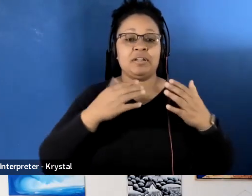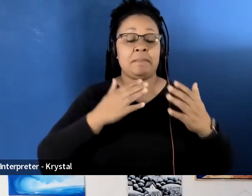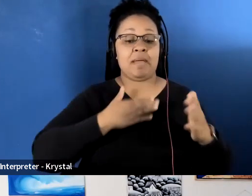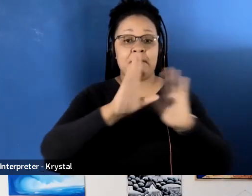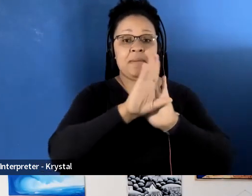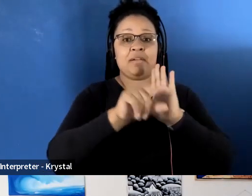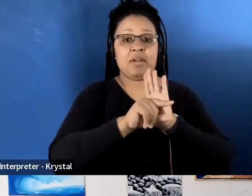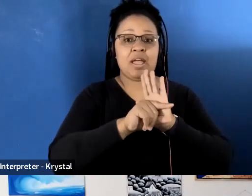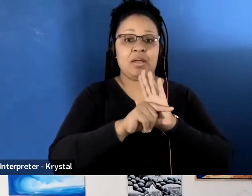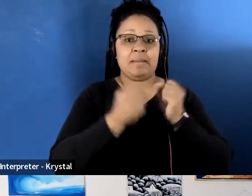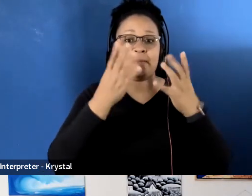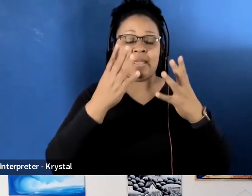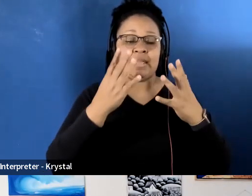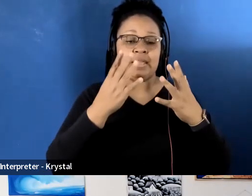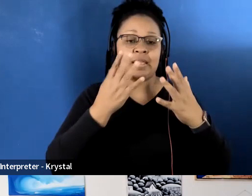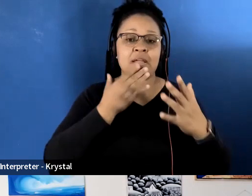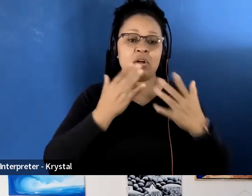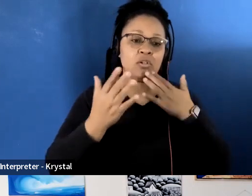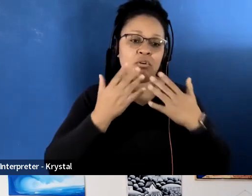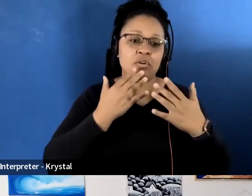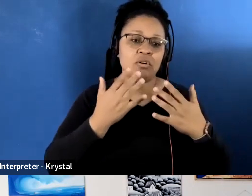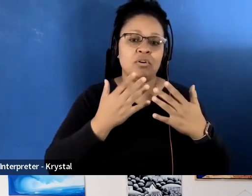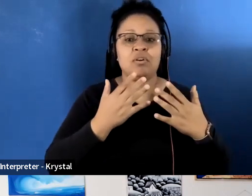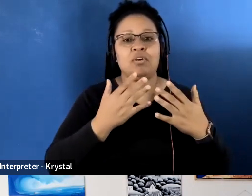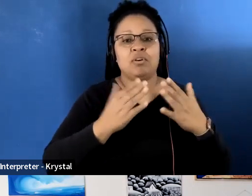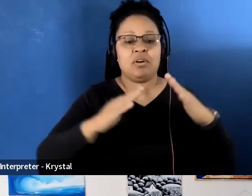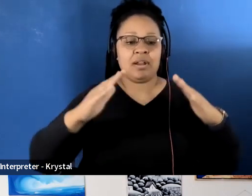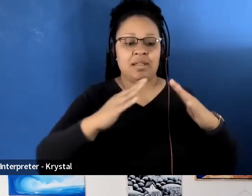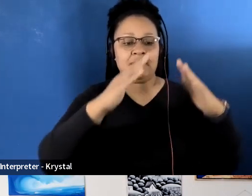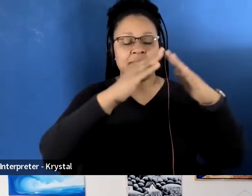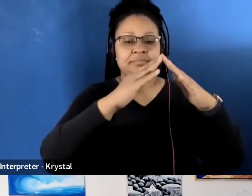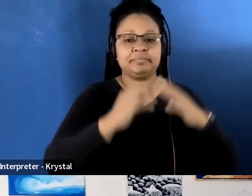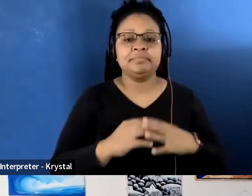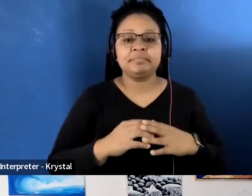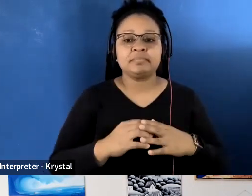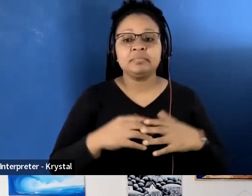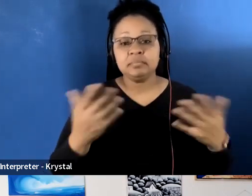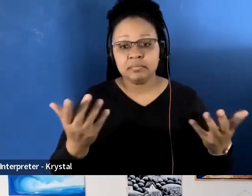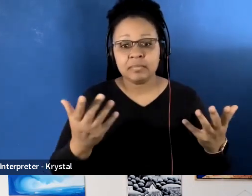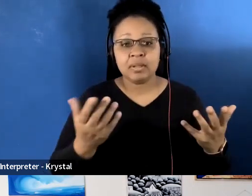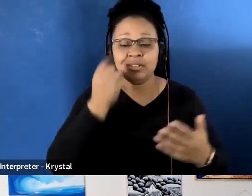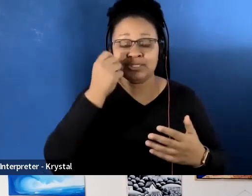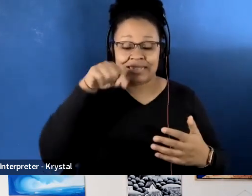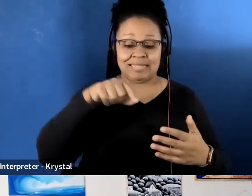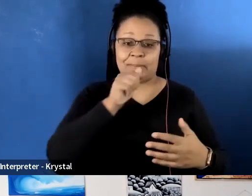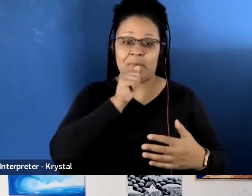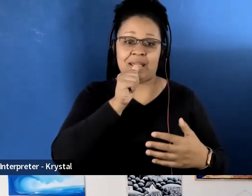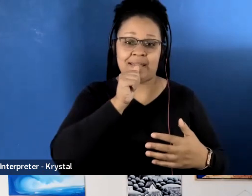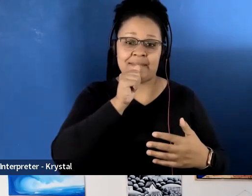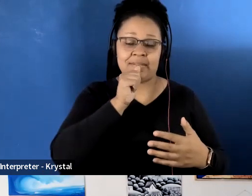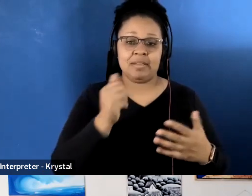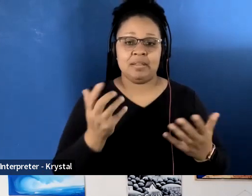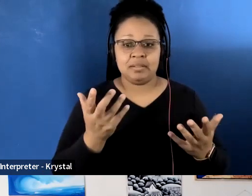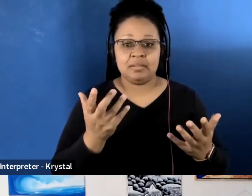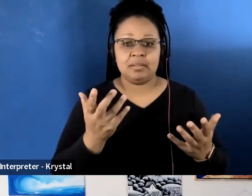a multicolored side of a hill. So, and like we said, this is private, and we would like,